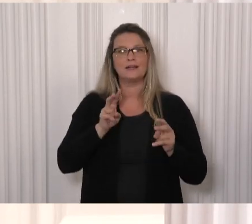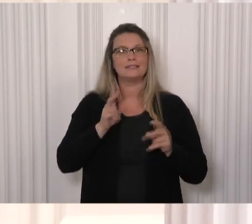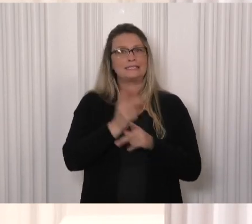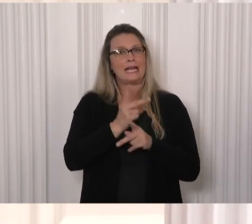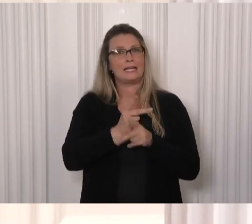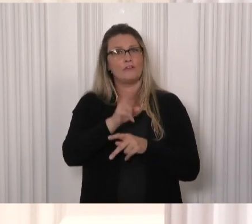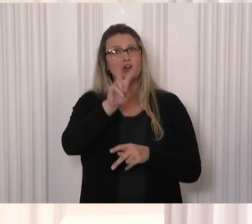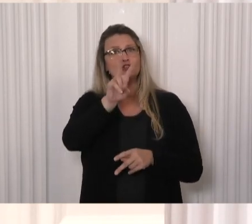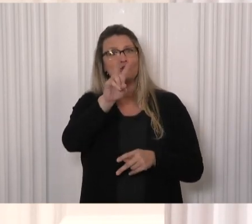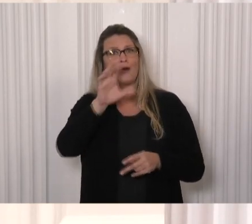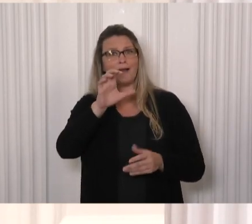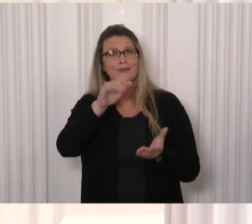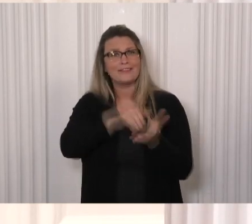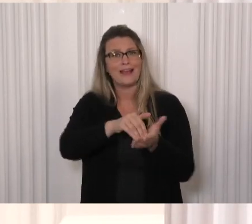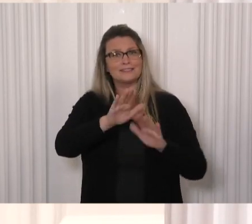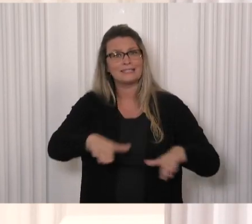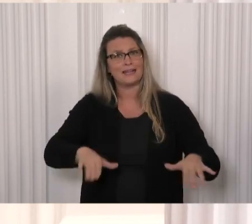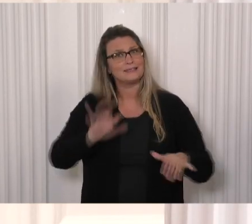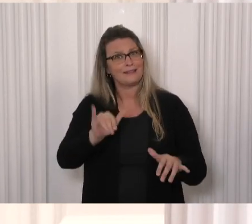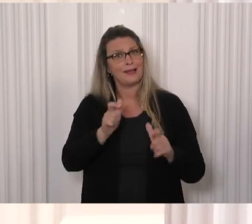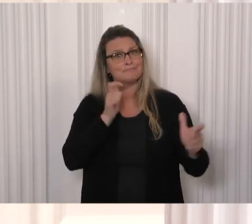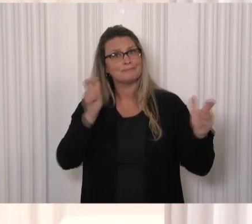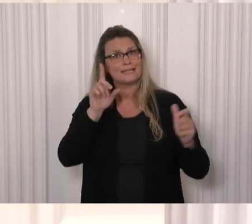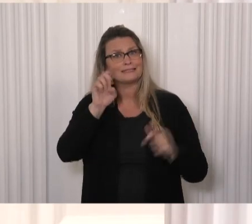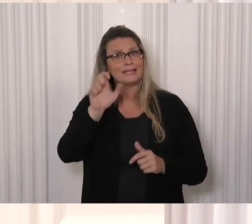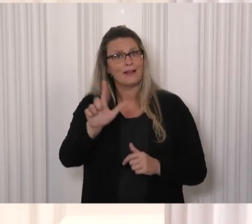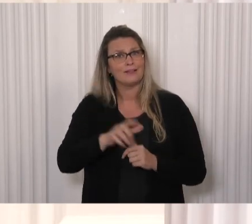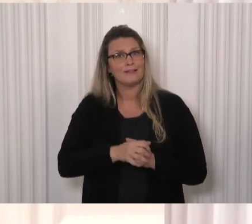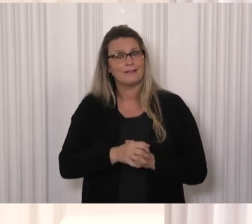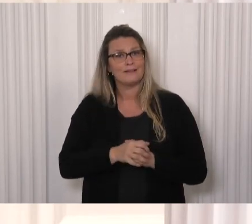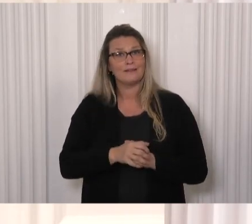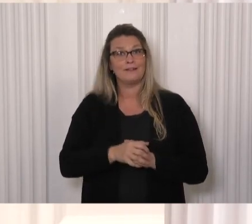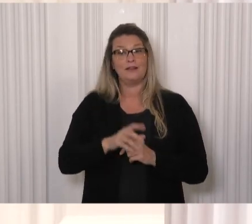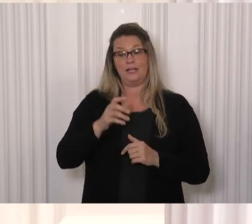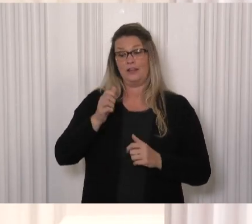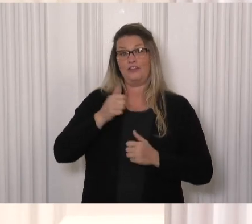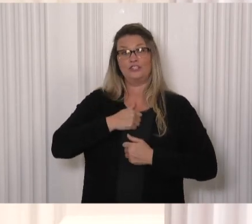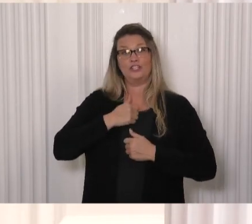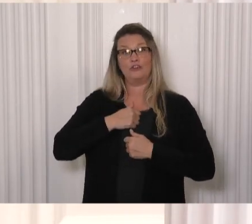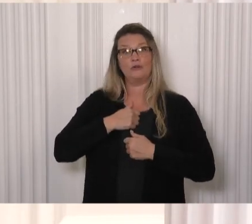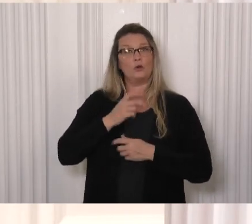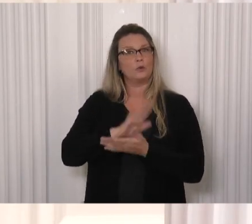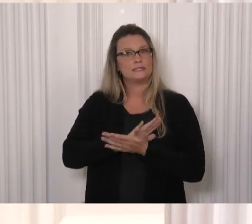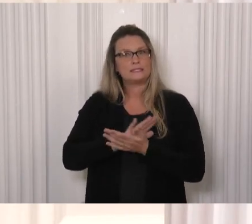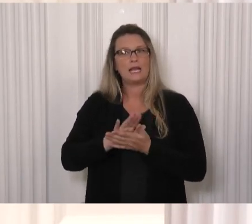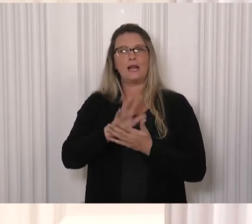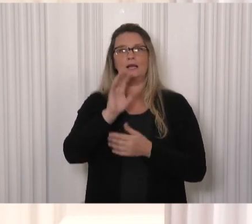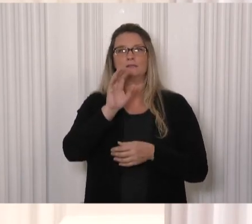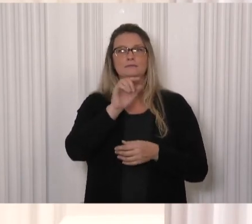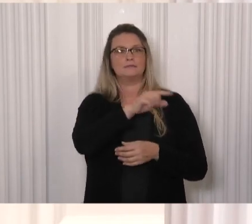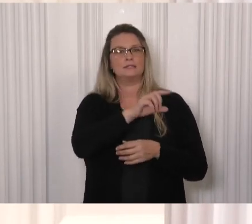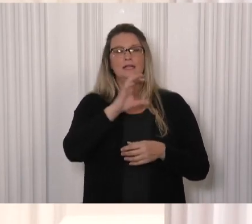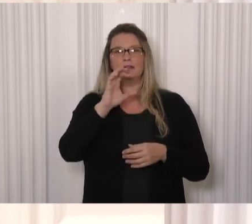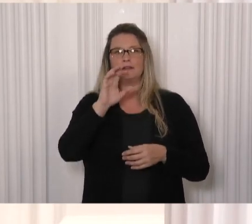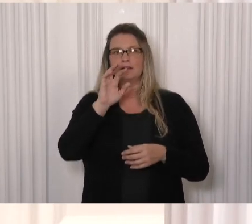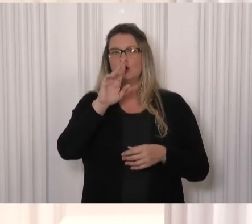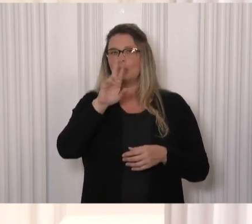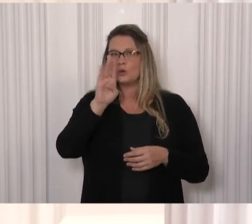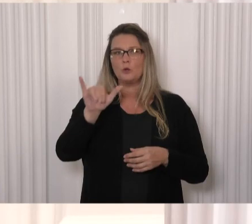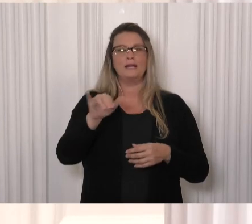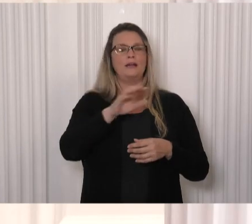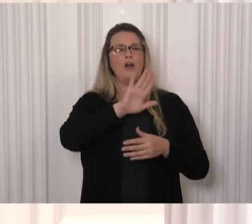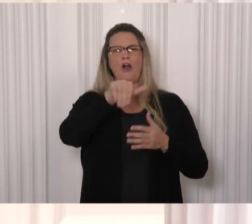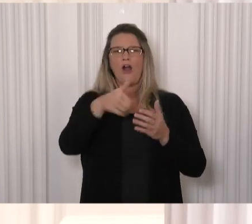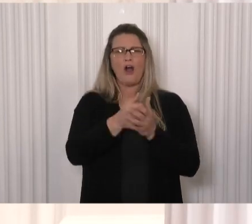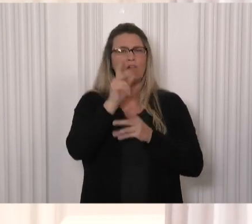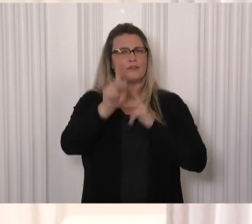it's a big deal. That's all there is to it. And the general was kind to mention, Chelsea Ruby or Clayton Birch or all the people that